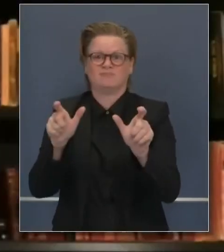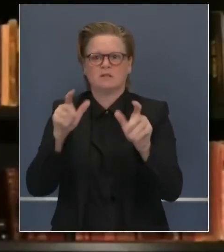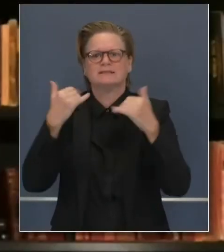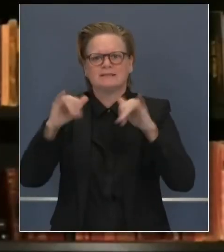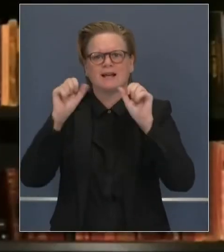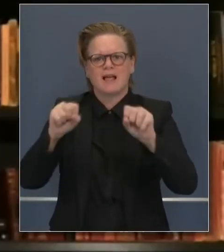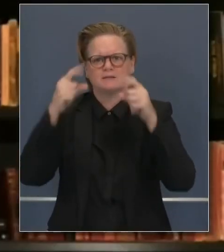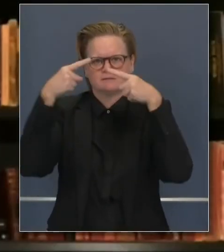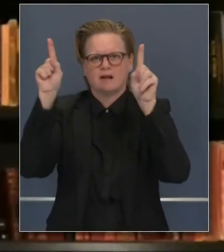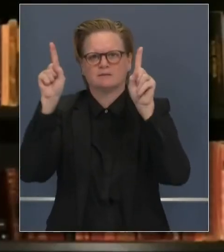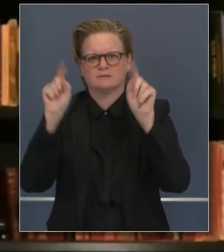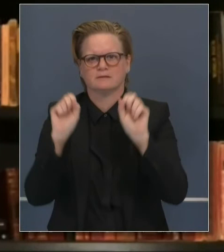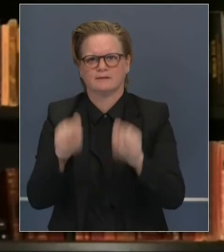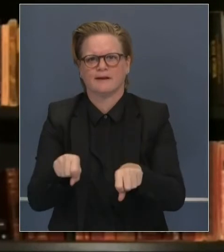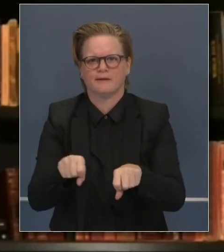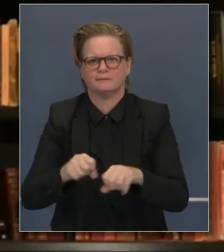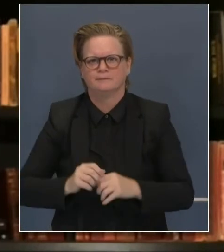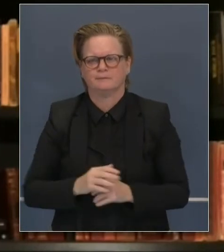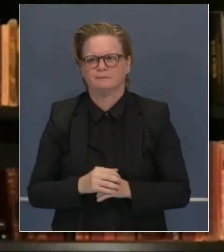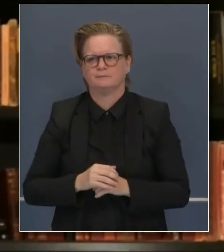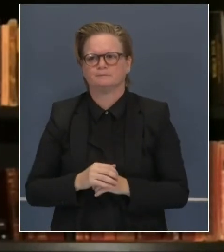Marisa Kendall, Mercury News.